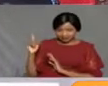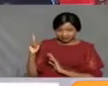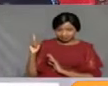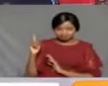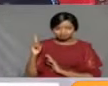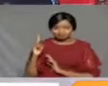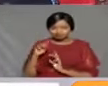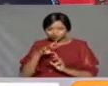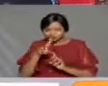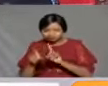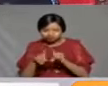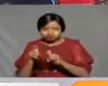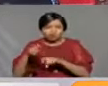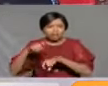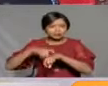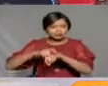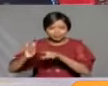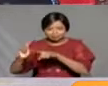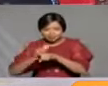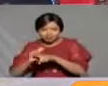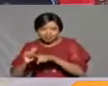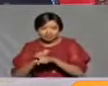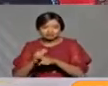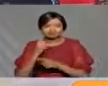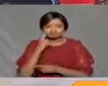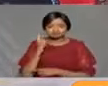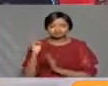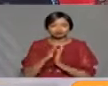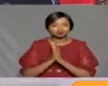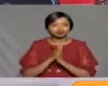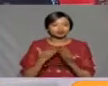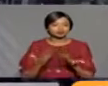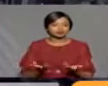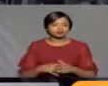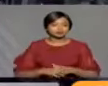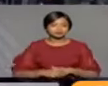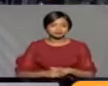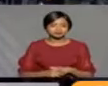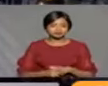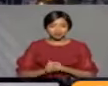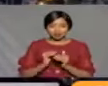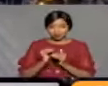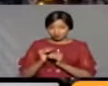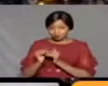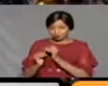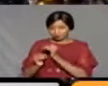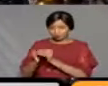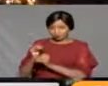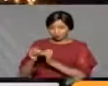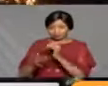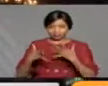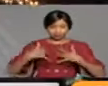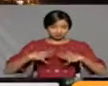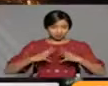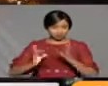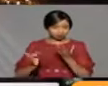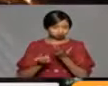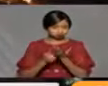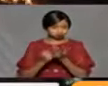day monitoring the training of enumerators, and she filed this report. The process of counting of people will start on the night